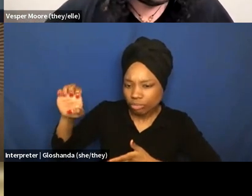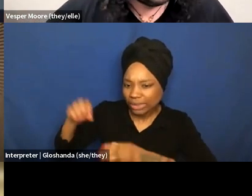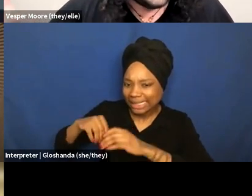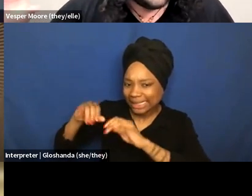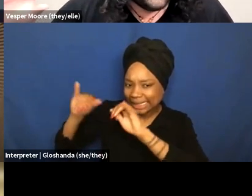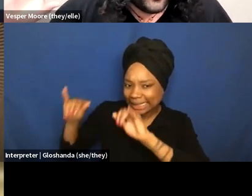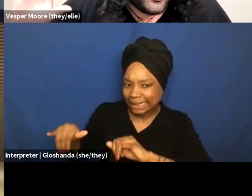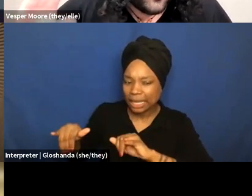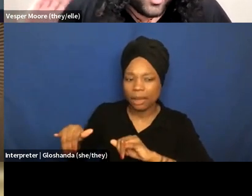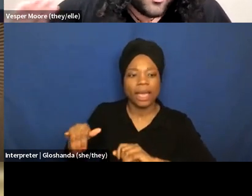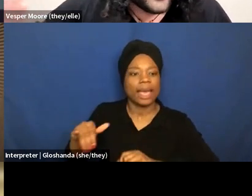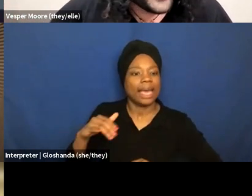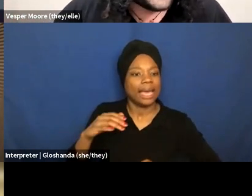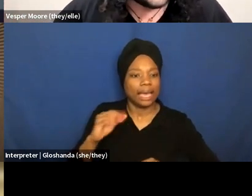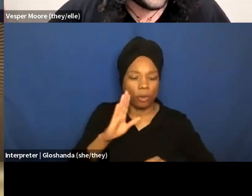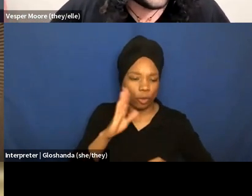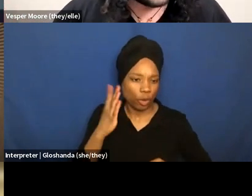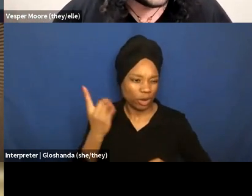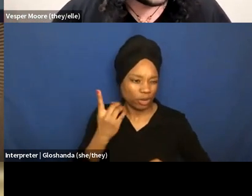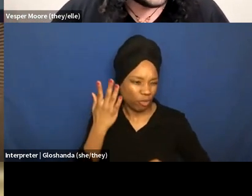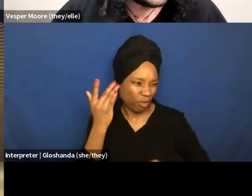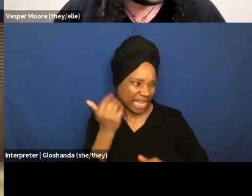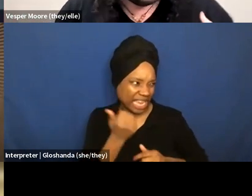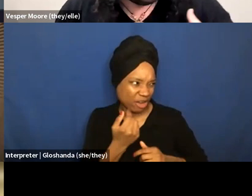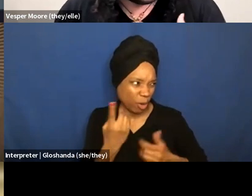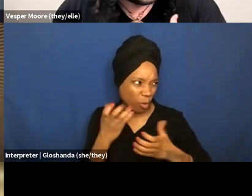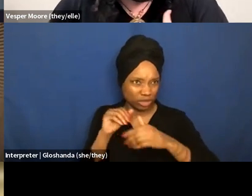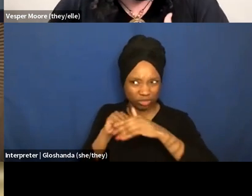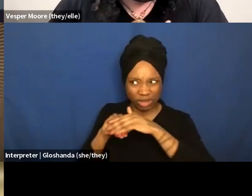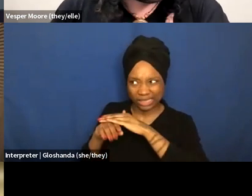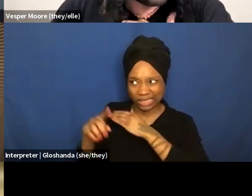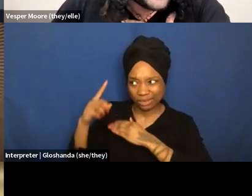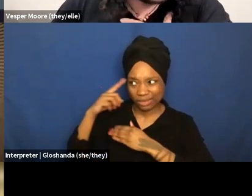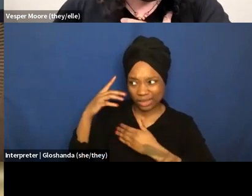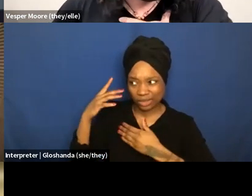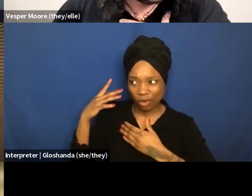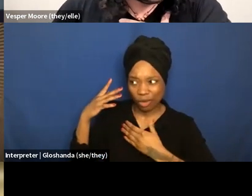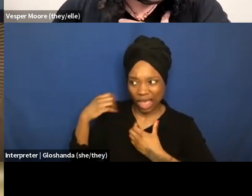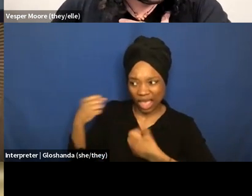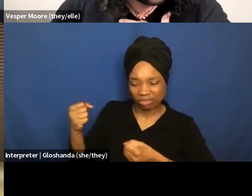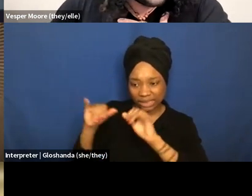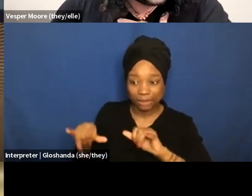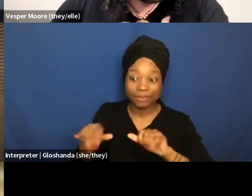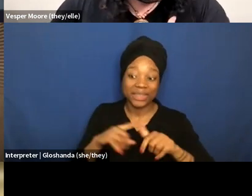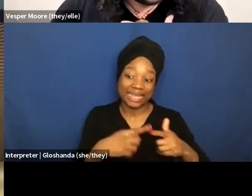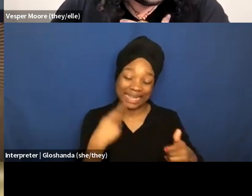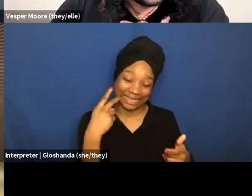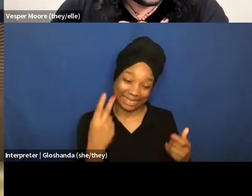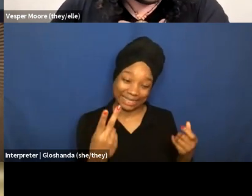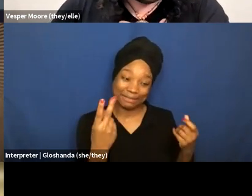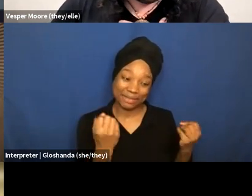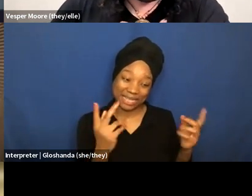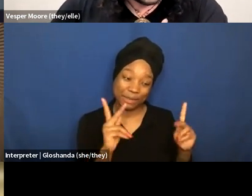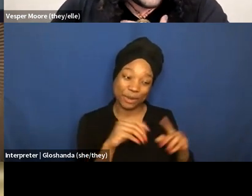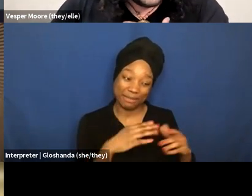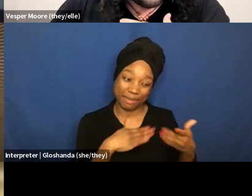why anyone would want access to that otherwise. Right. And then meanwhile, I see a lot of people in my community, right, who